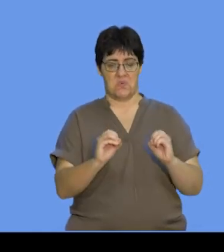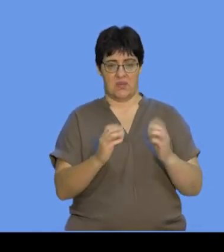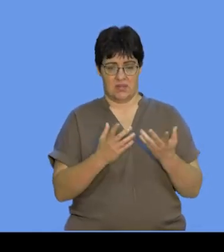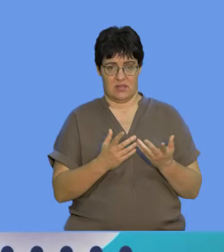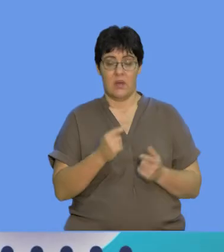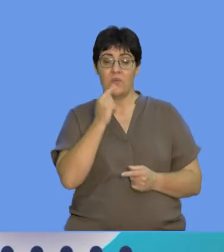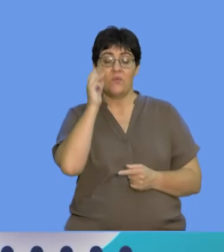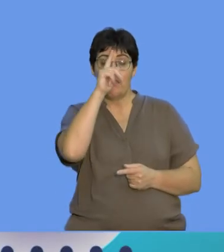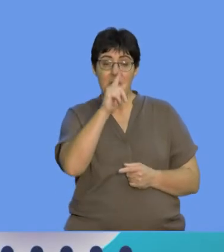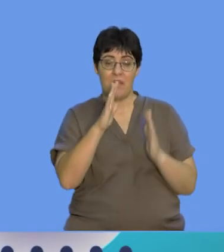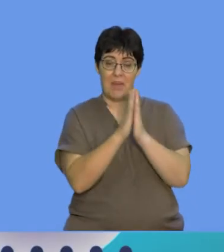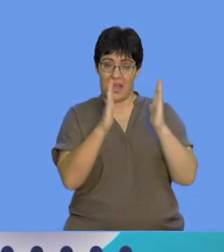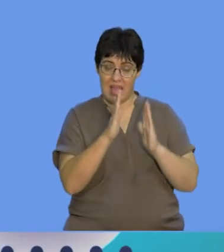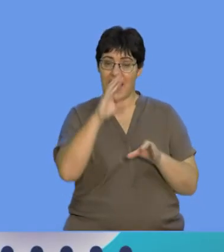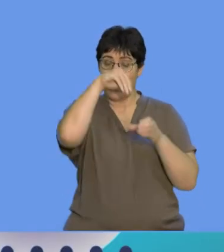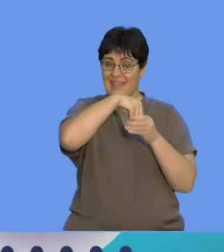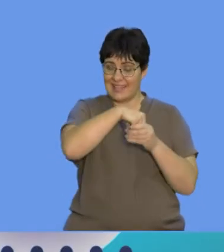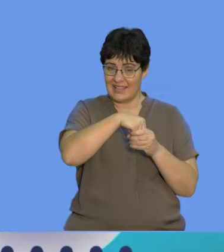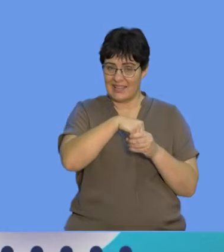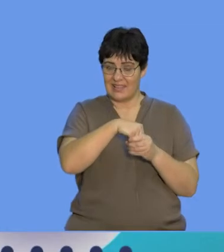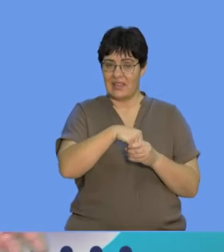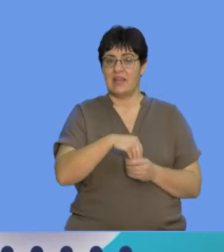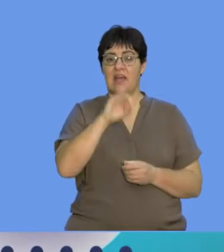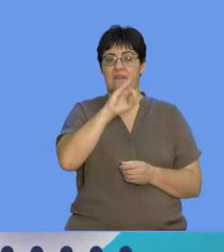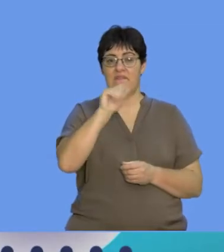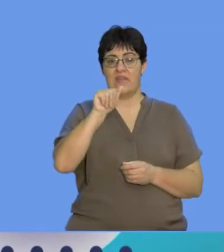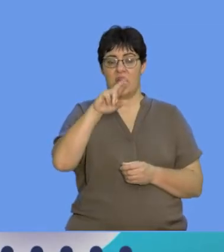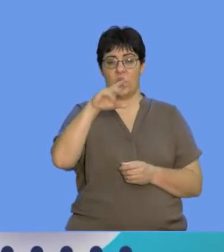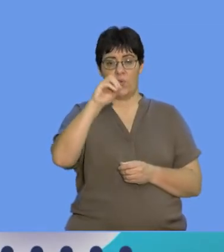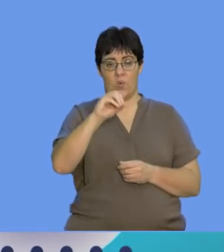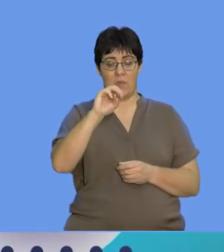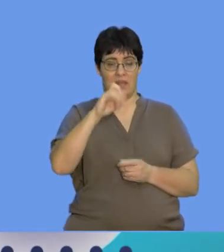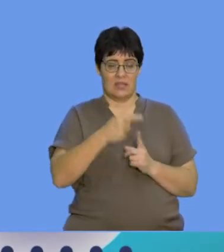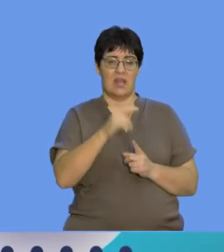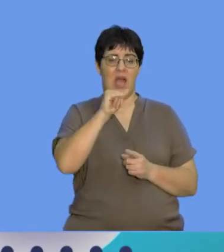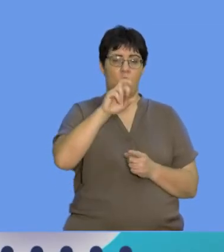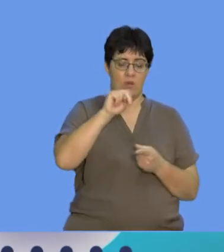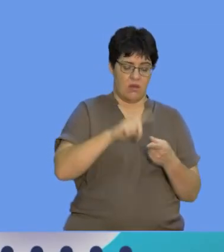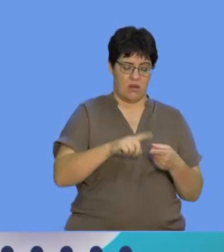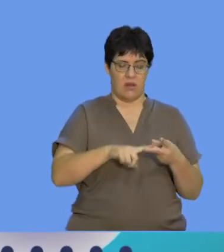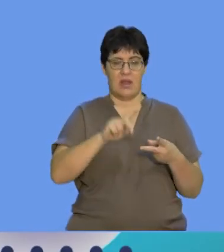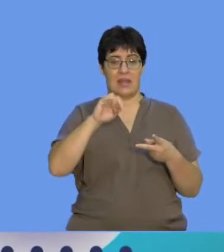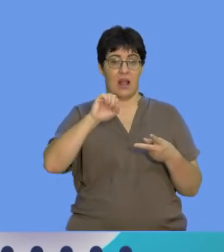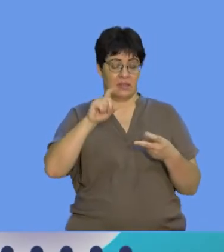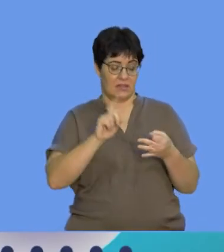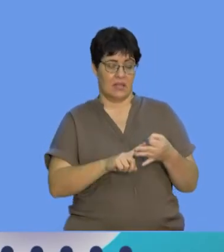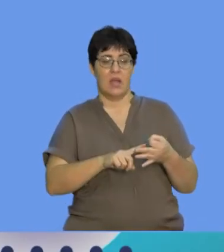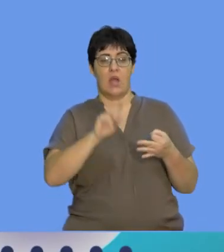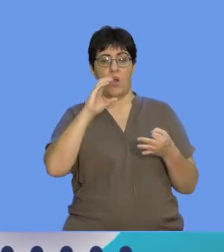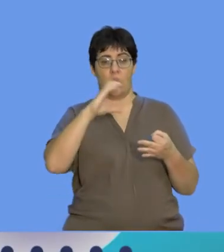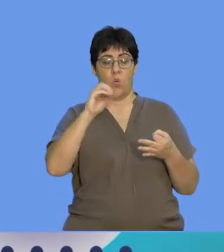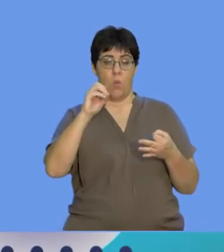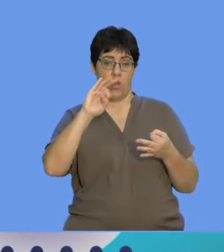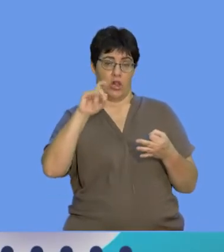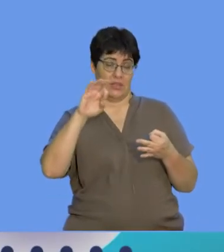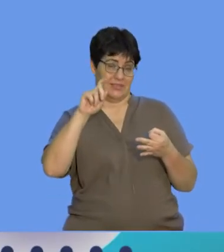magnetic materials contain the ferromagnetic elements, which is iron, nickel, and cobalt. So we're told that